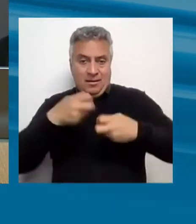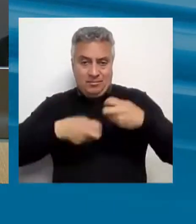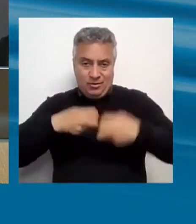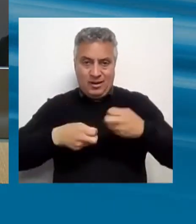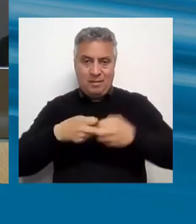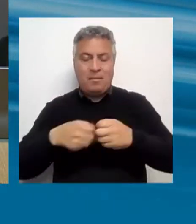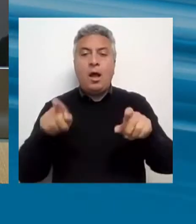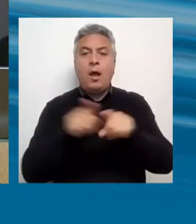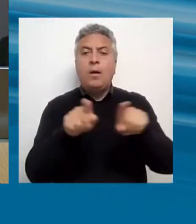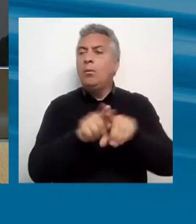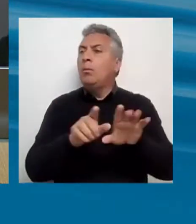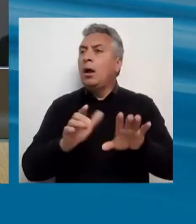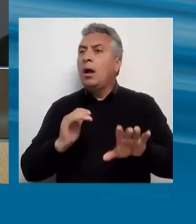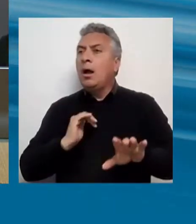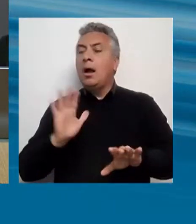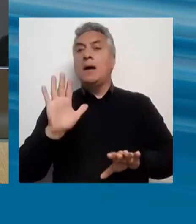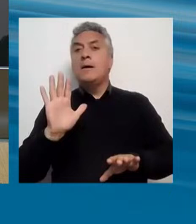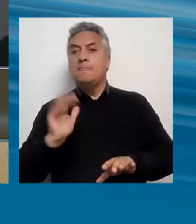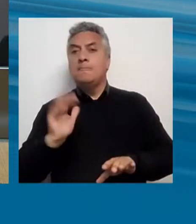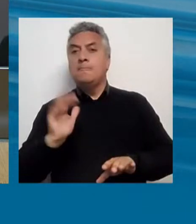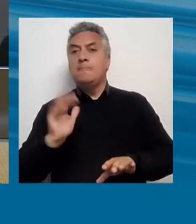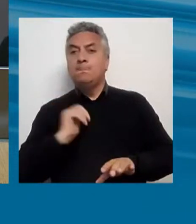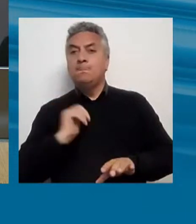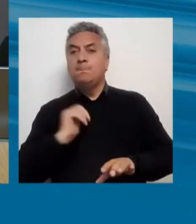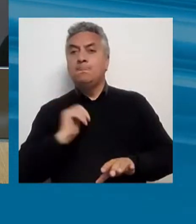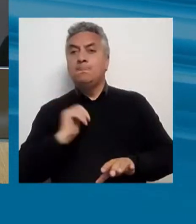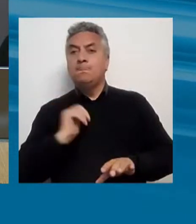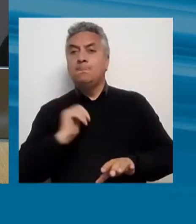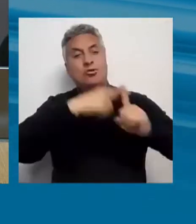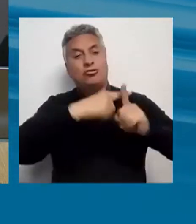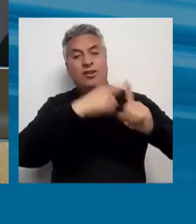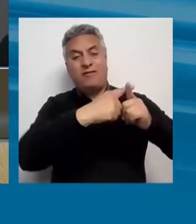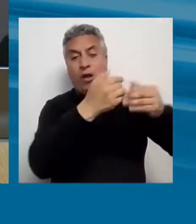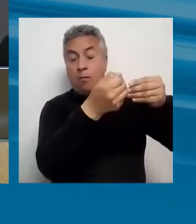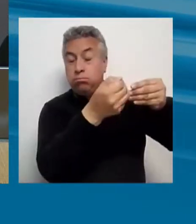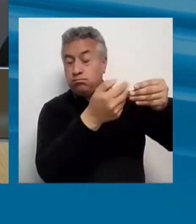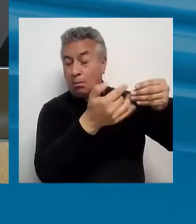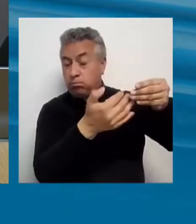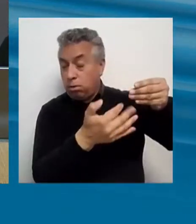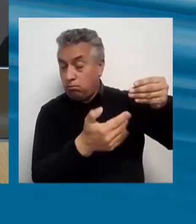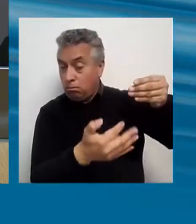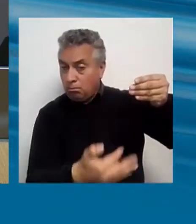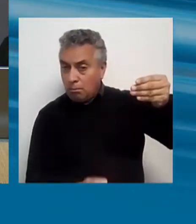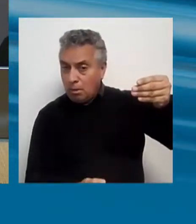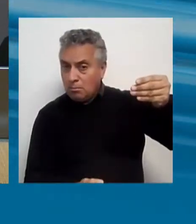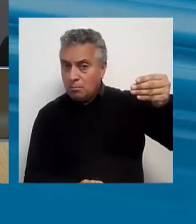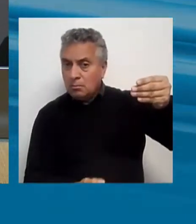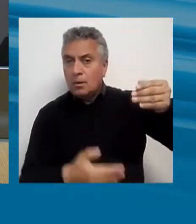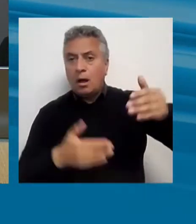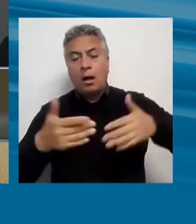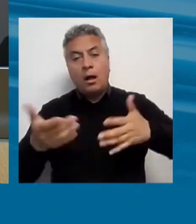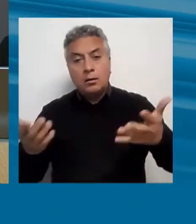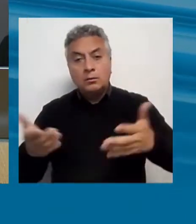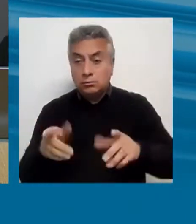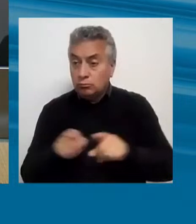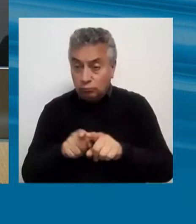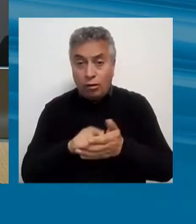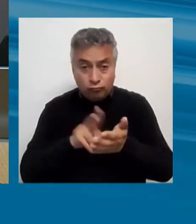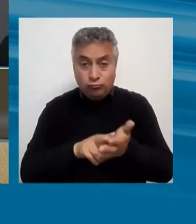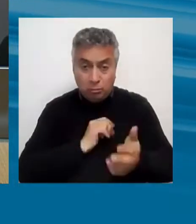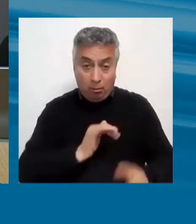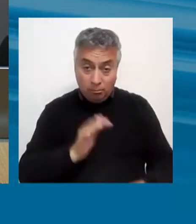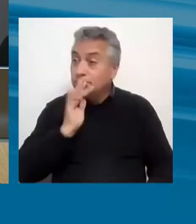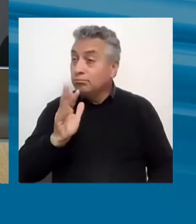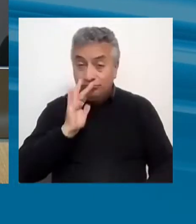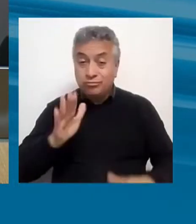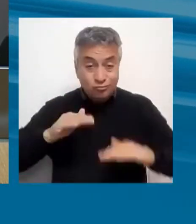worked in relation to the way we've gone about doing a lot of these things. We've done a lot of good things, but things are not that